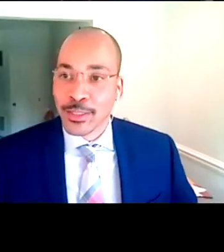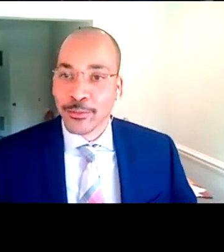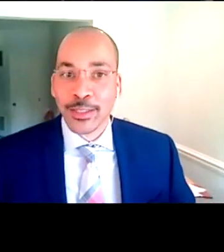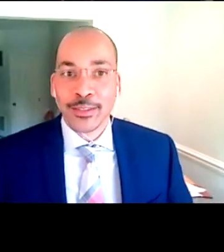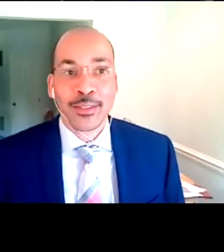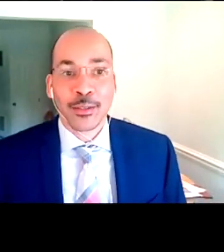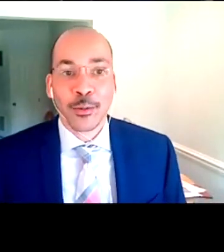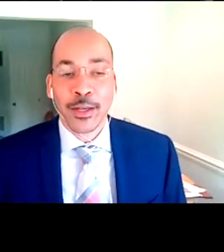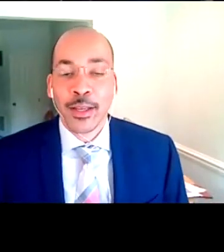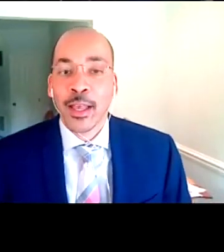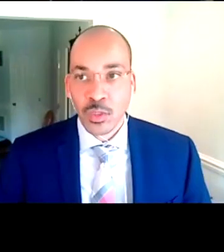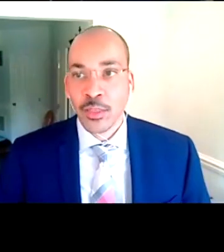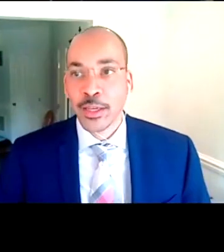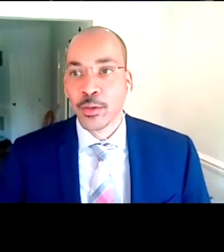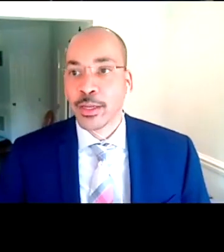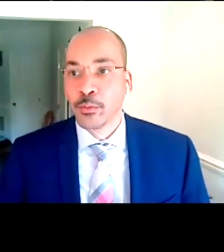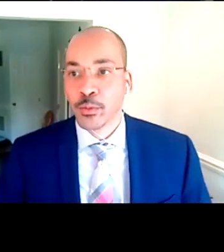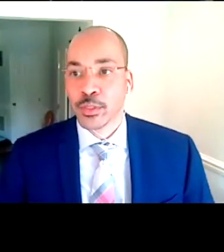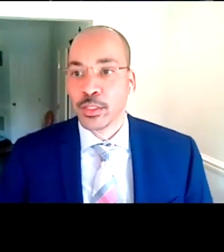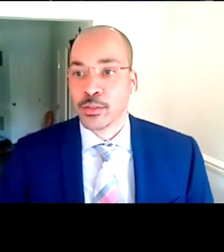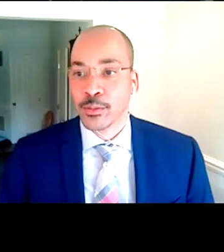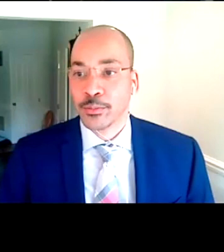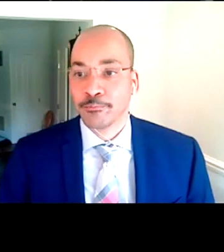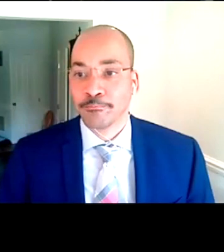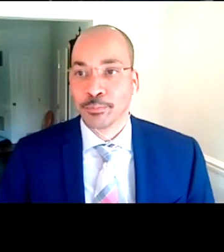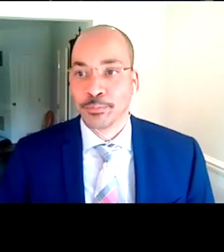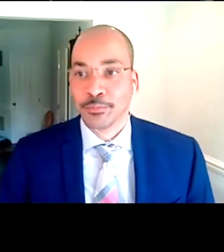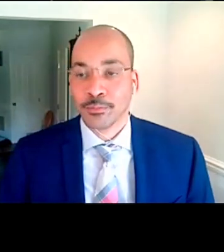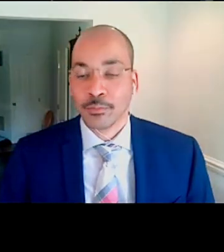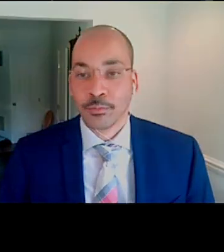this point now at 4:30. So it's evening. So this is great. Thank you again. We'll see you soon.